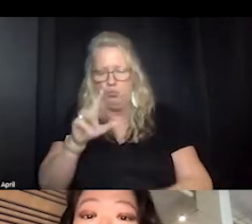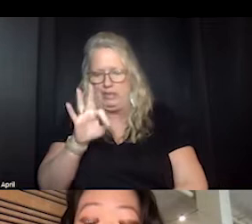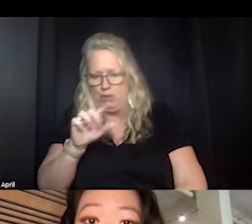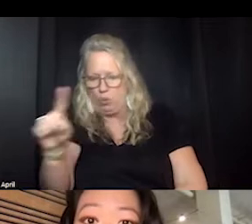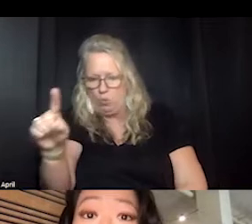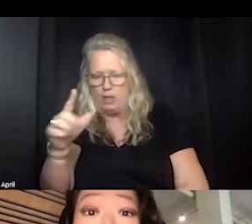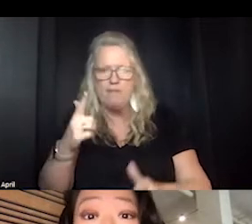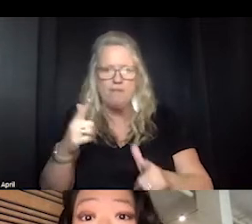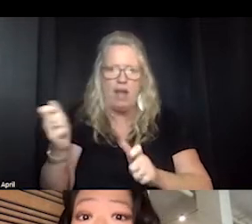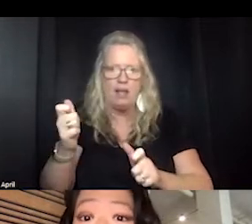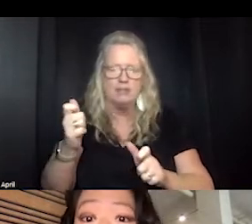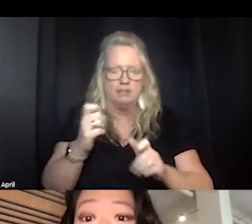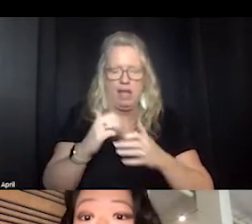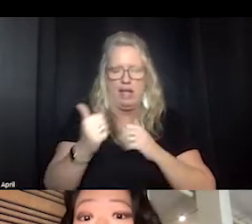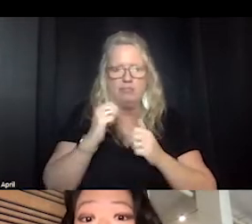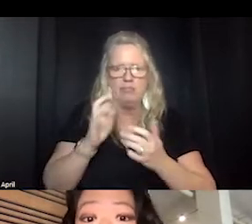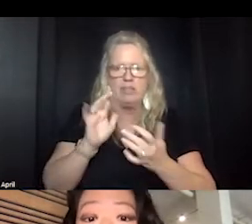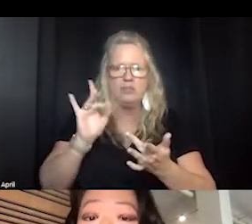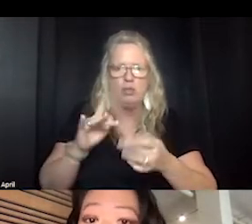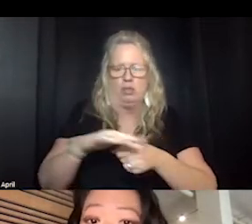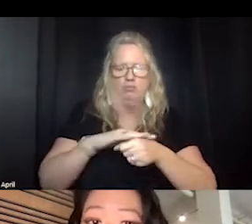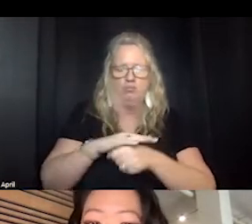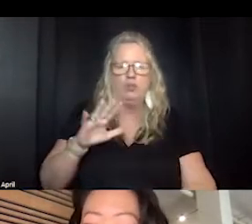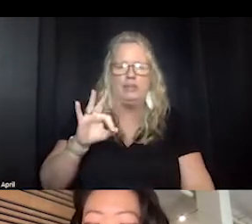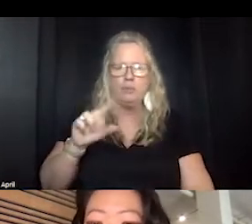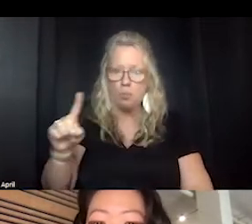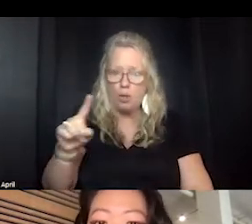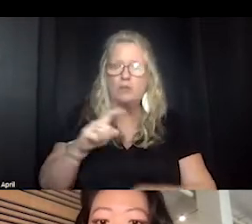that's fast and quickly contacts your local 911 call center.